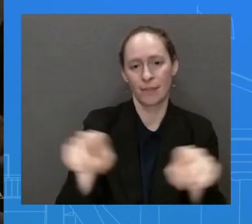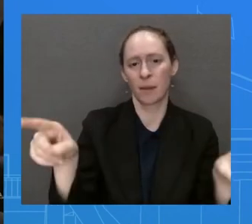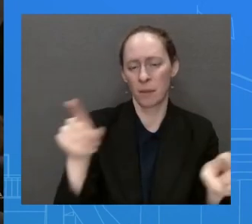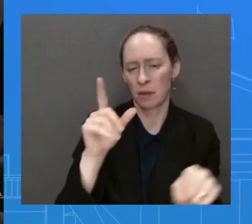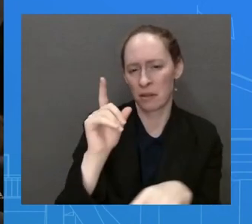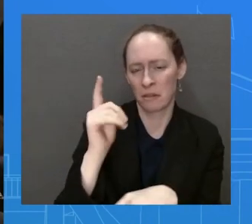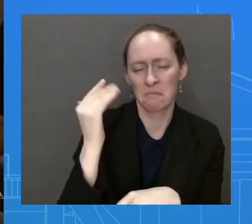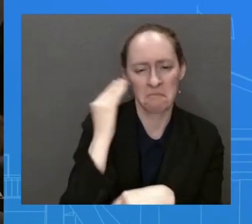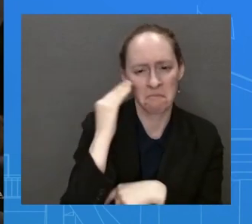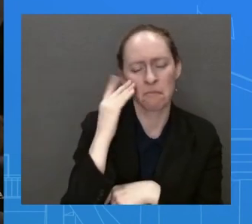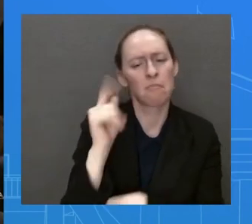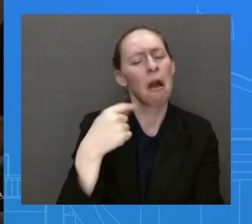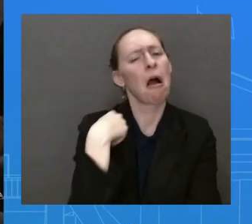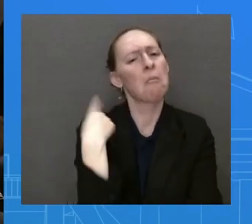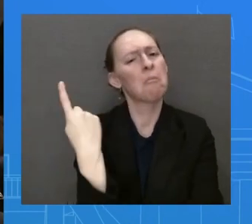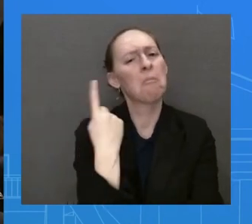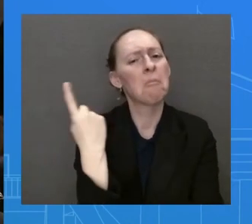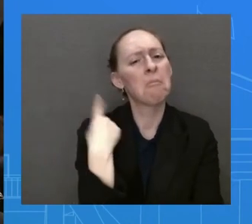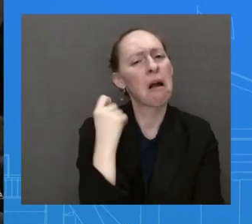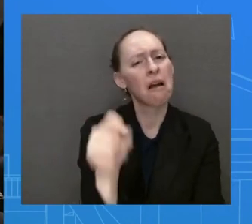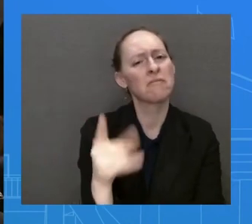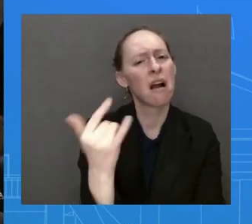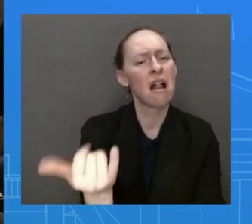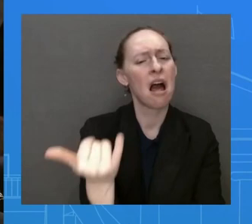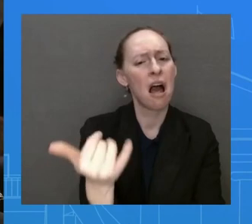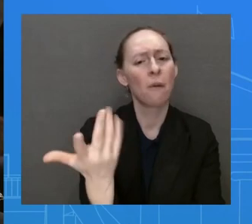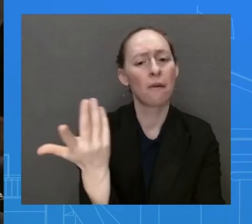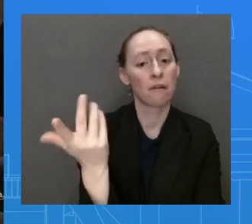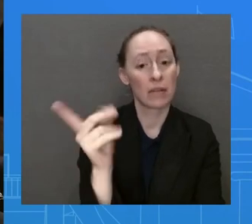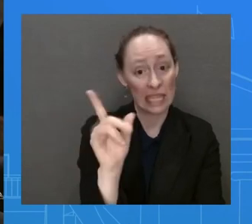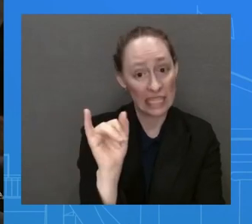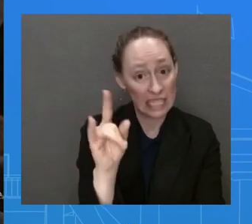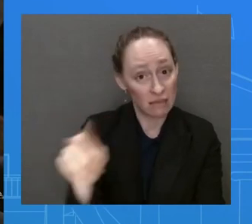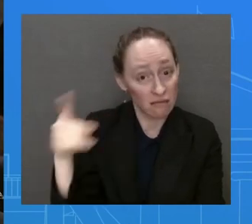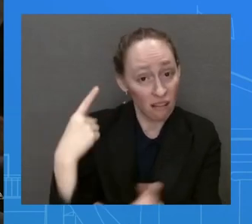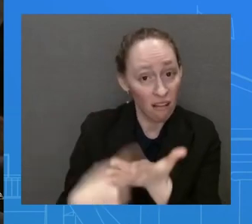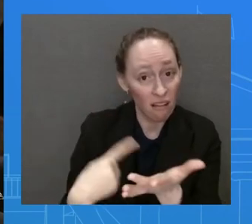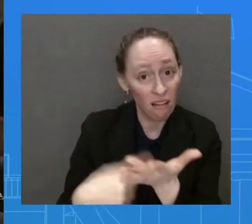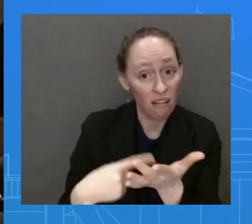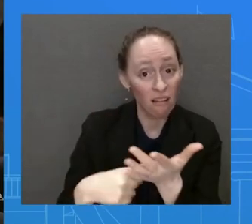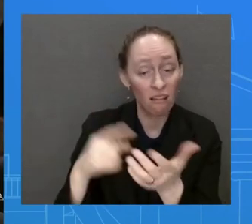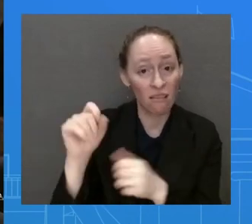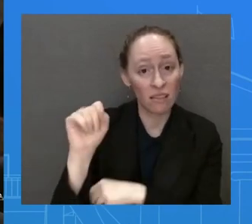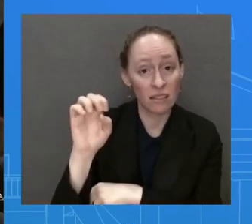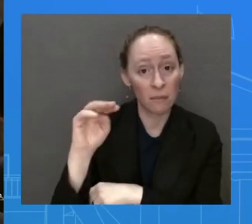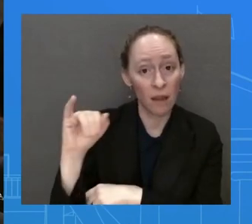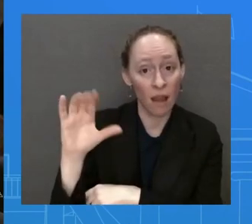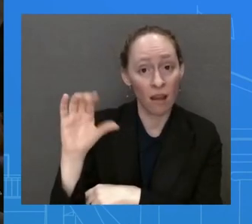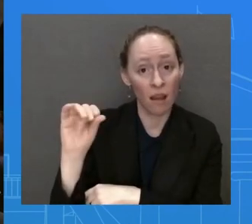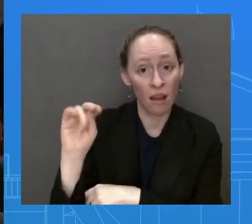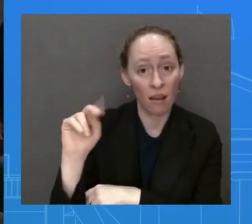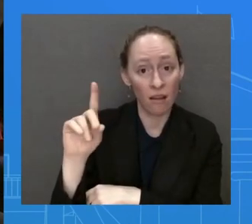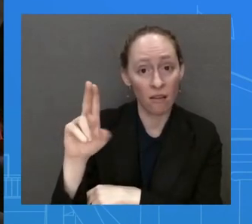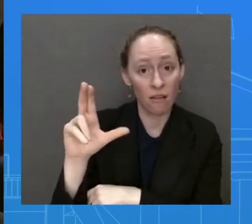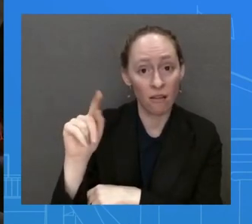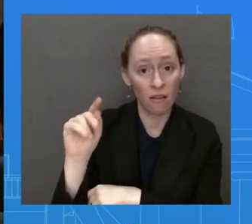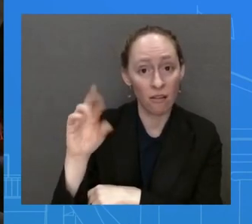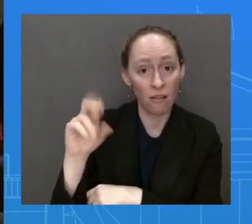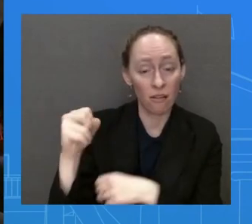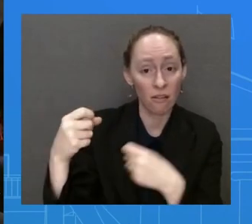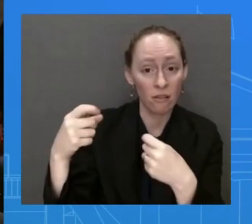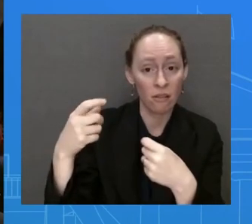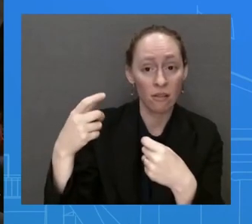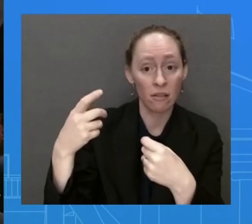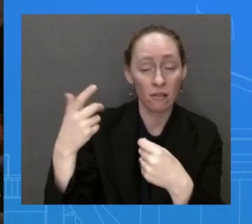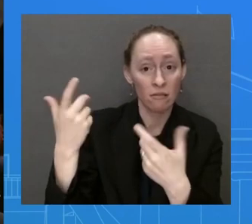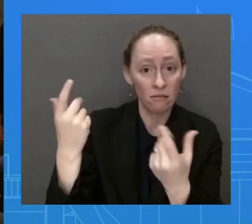whether Japan confirmed that it will enact export controls to limit Chinese access to semiconductors, and whether the Prime Minister